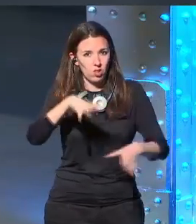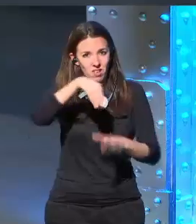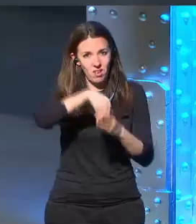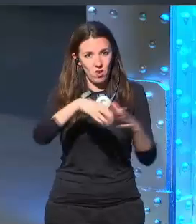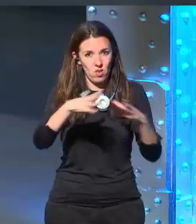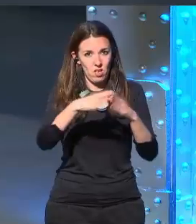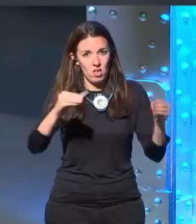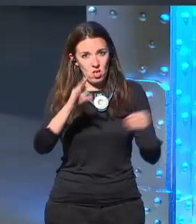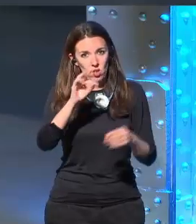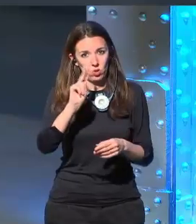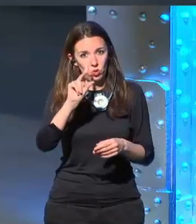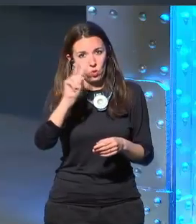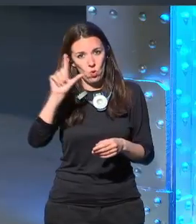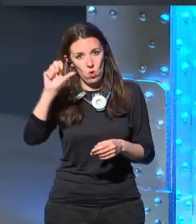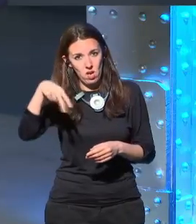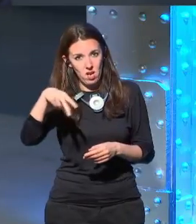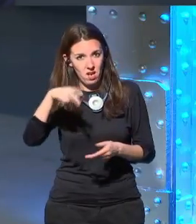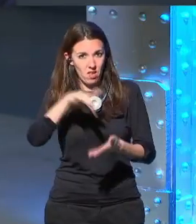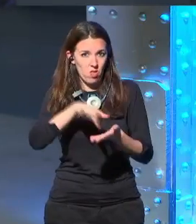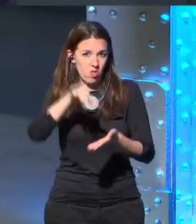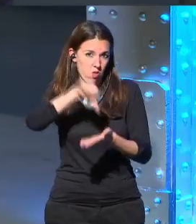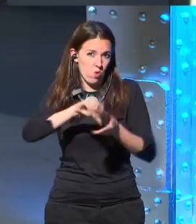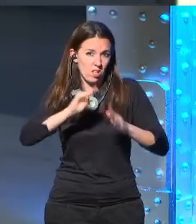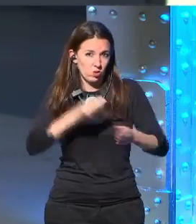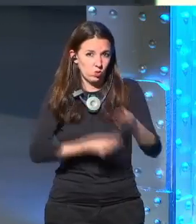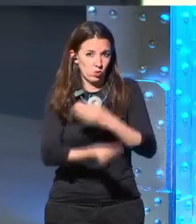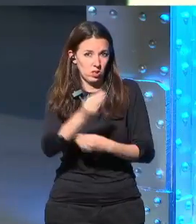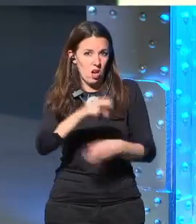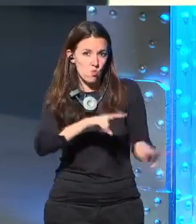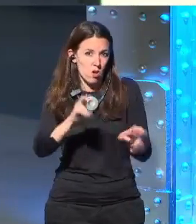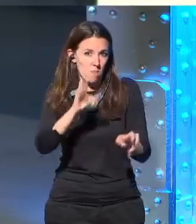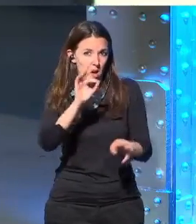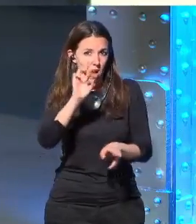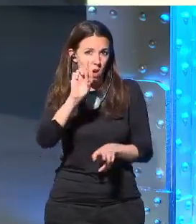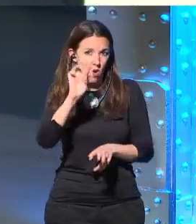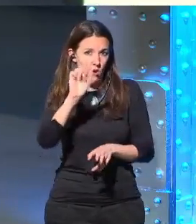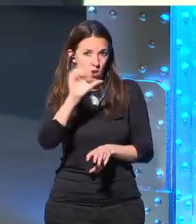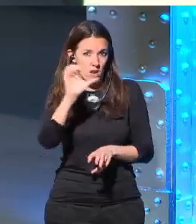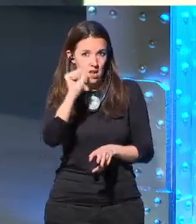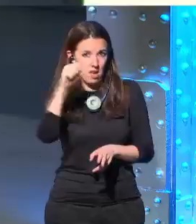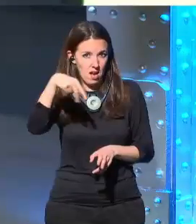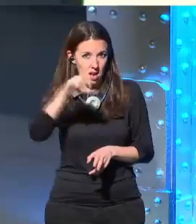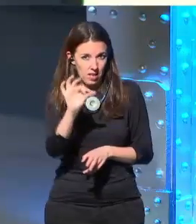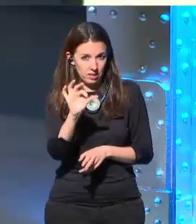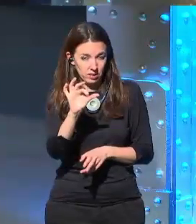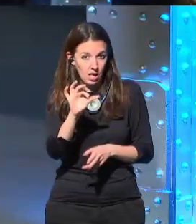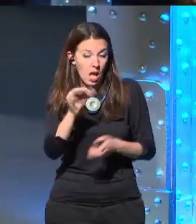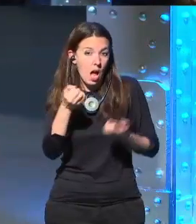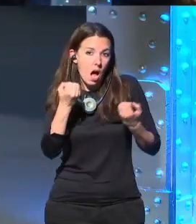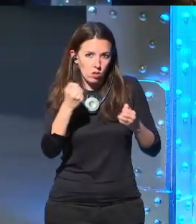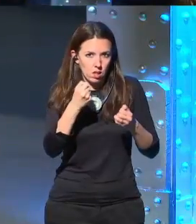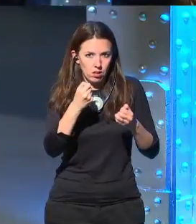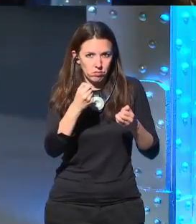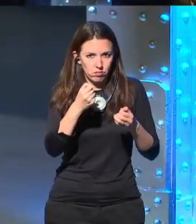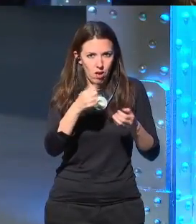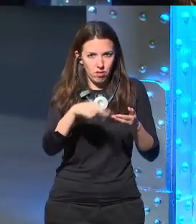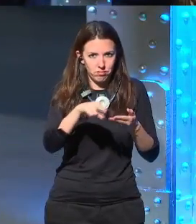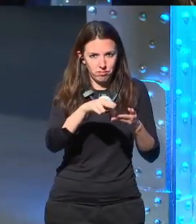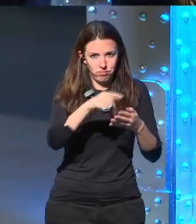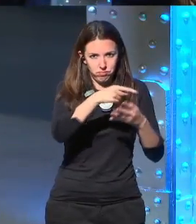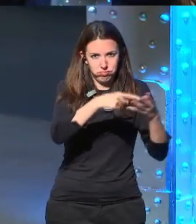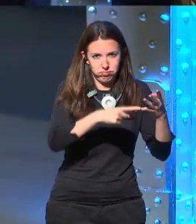a history teacher at the University of Tulane in New Orleans. That's his native hometown. But now, beyond all